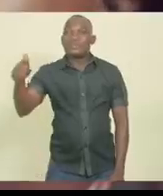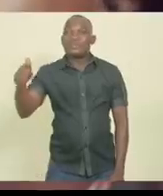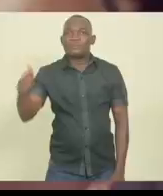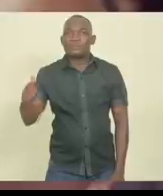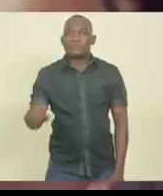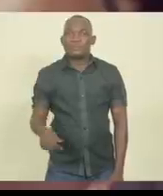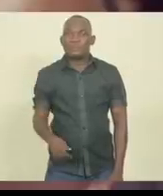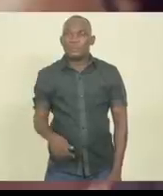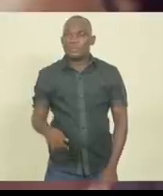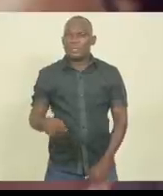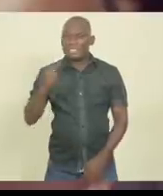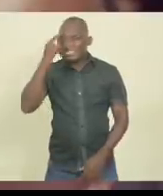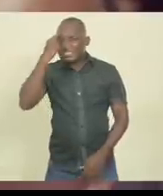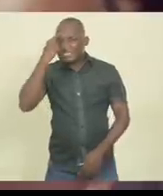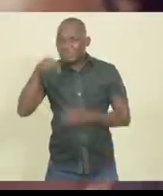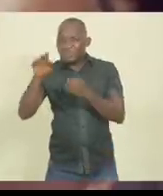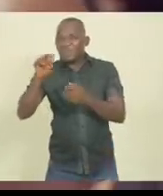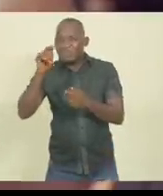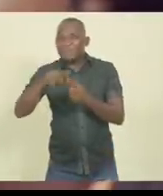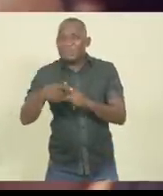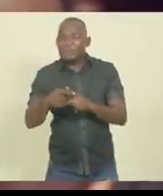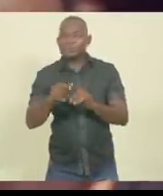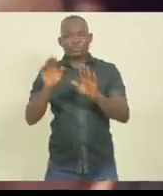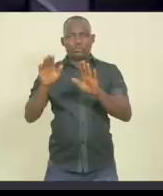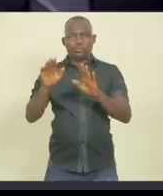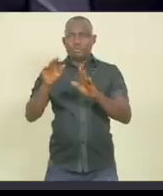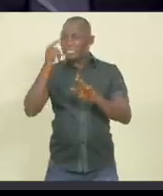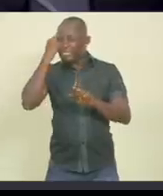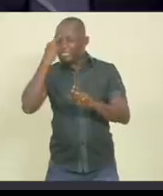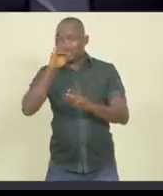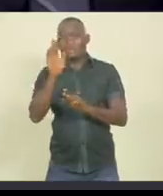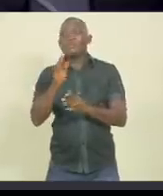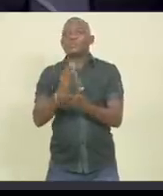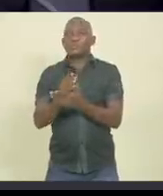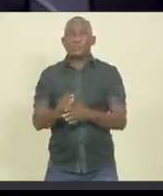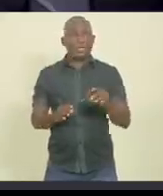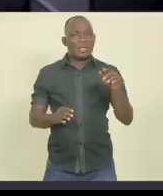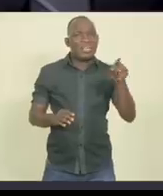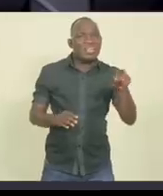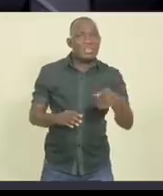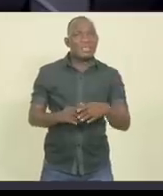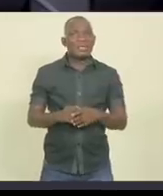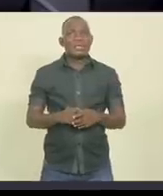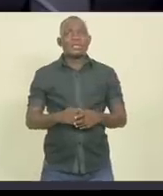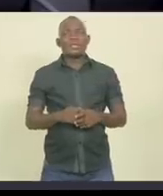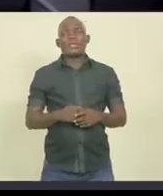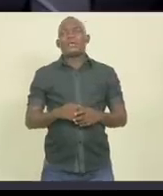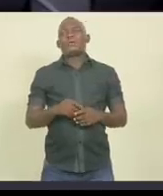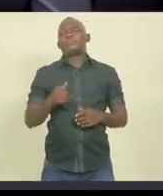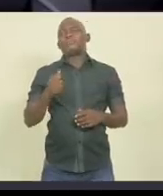Is he about your friend? Don't think about it. Kobe, it's her own